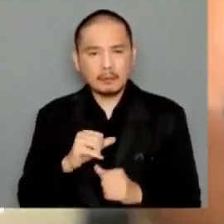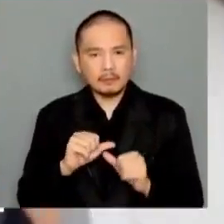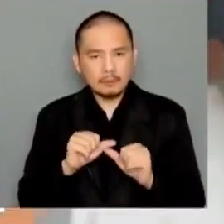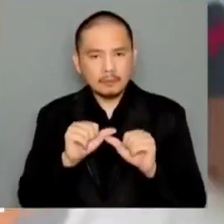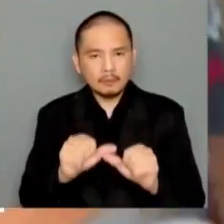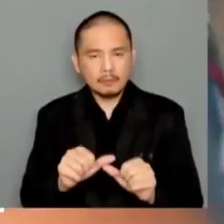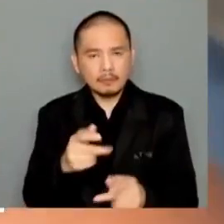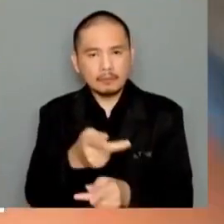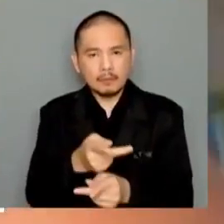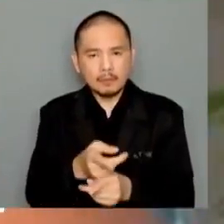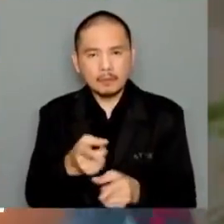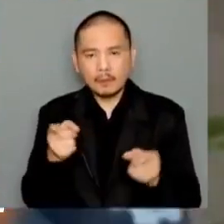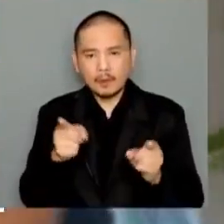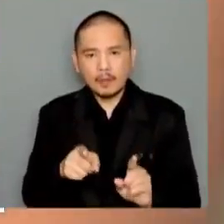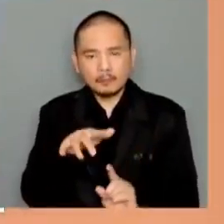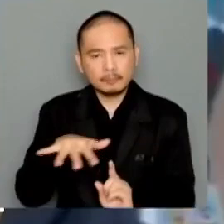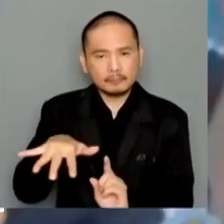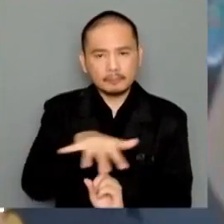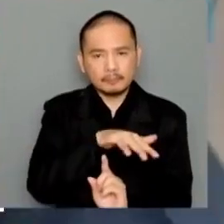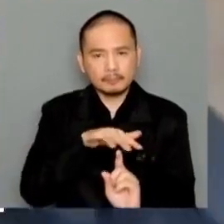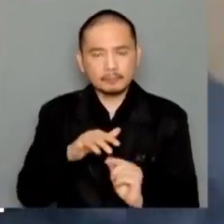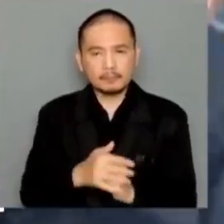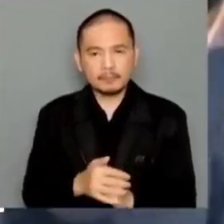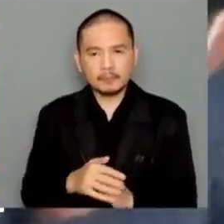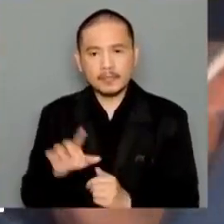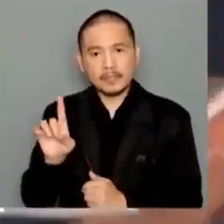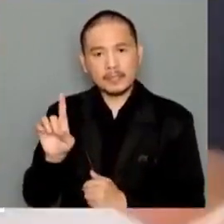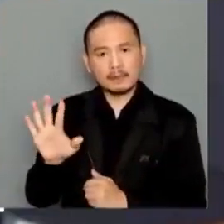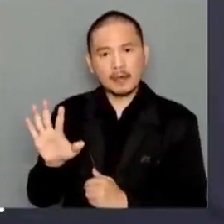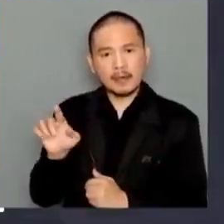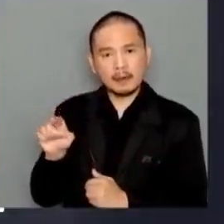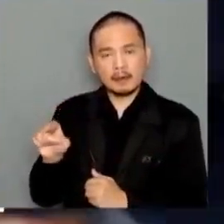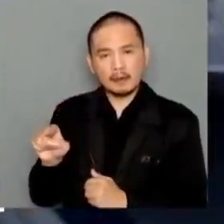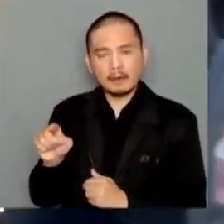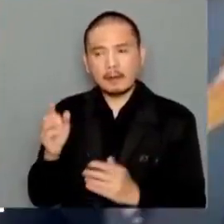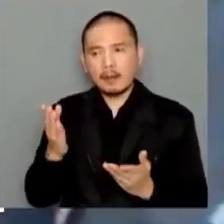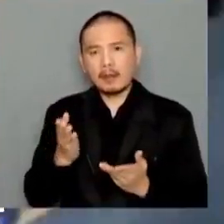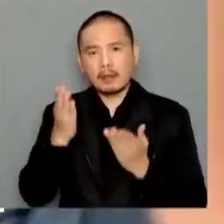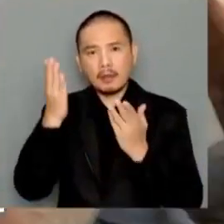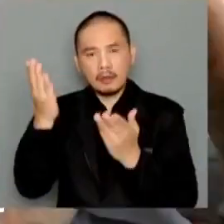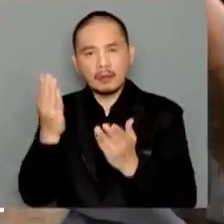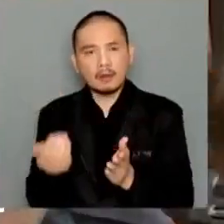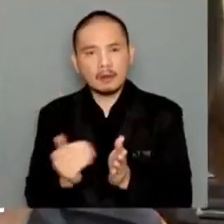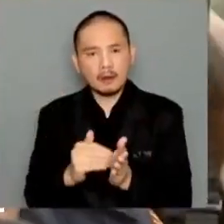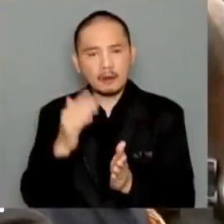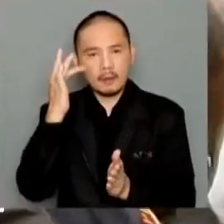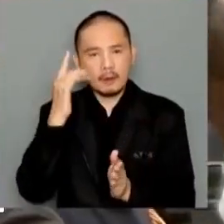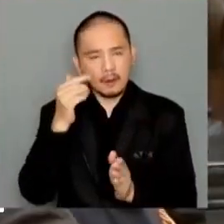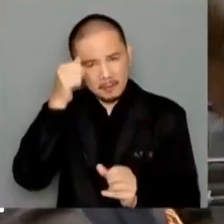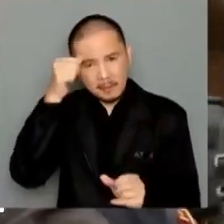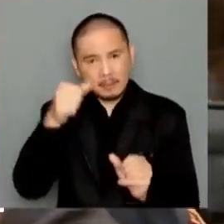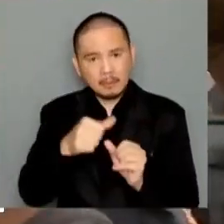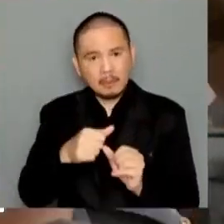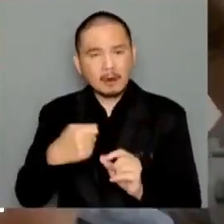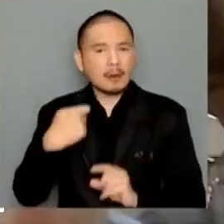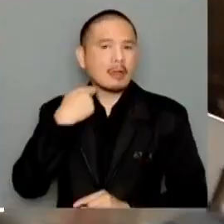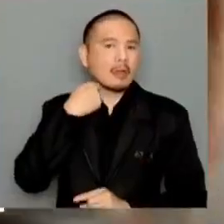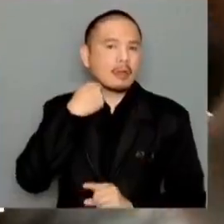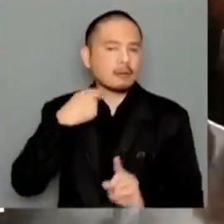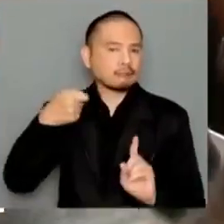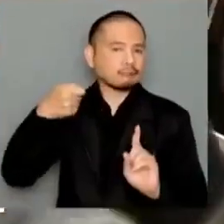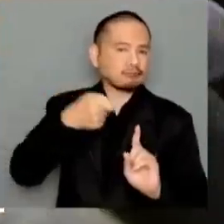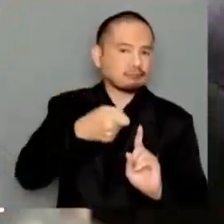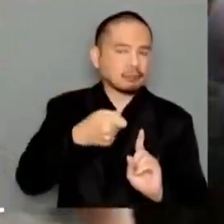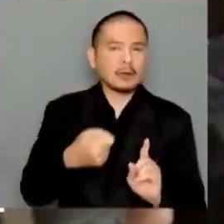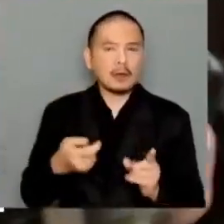monitor what is going on. The plight of de Lima was again brought to the public's attention after she was taken hostage during a botched escape